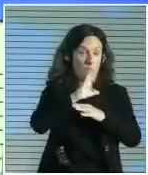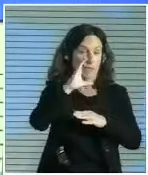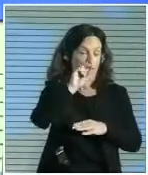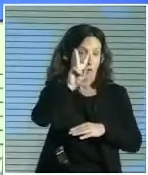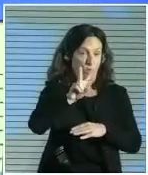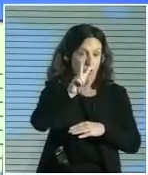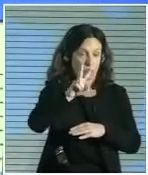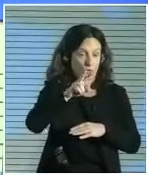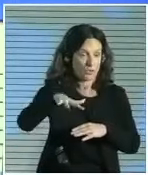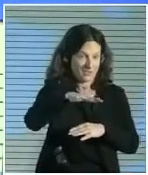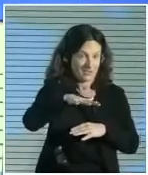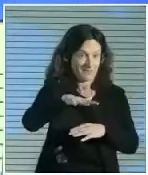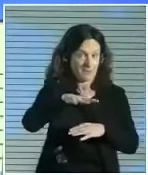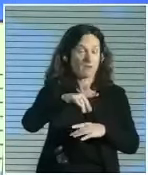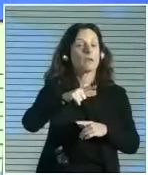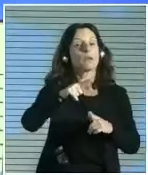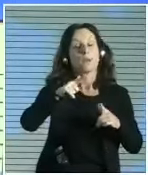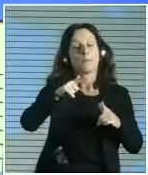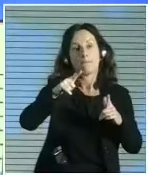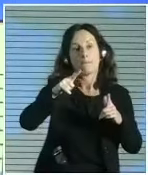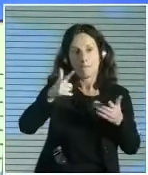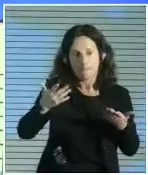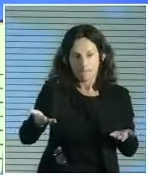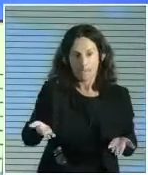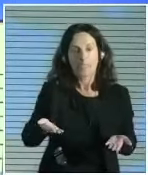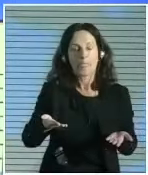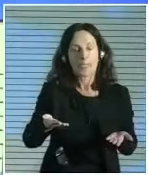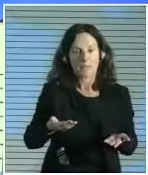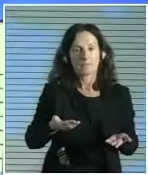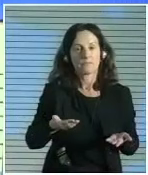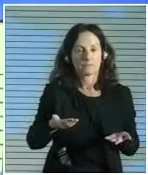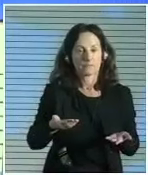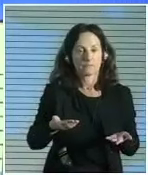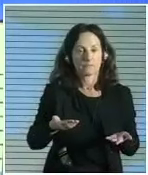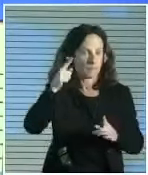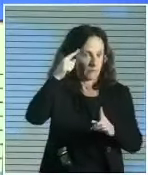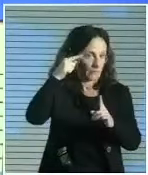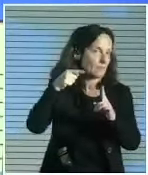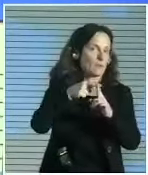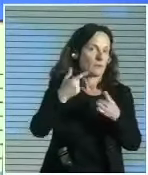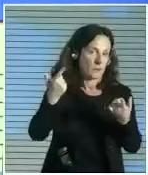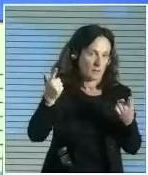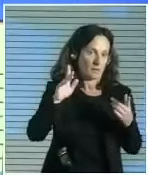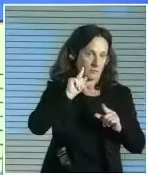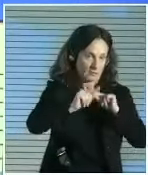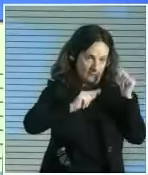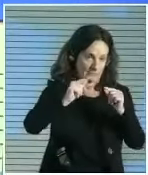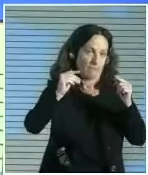decarbonization, adhering the whole of the Canary Island destination to Glasgow Declaration, and